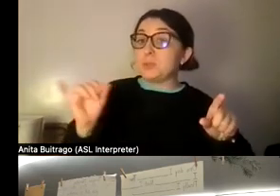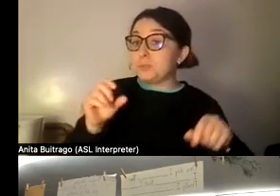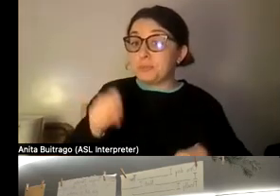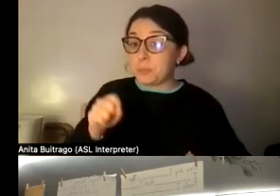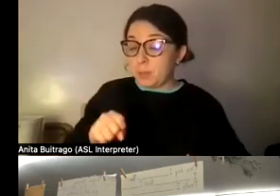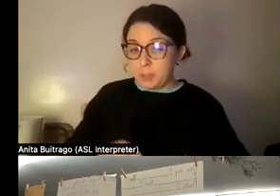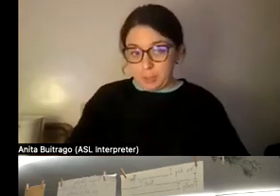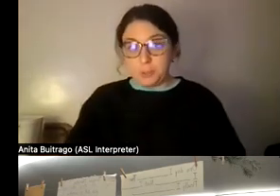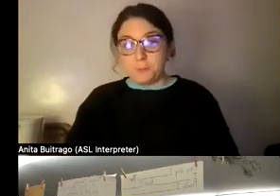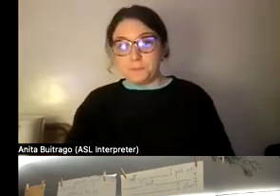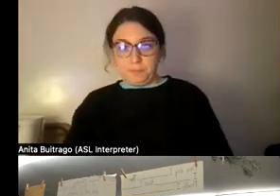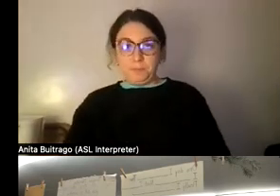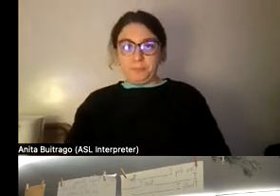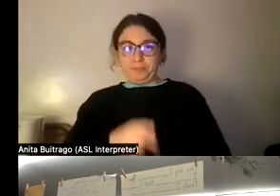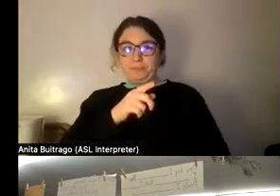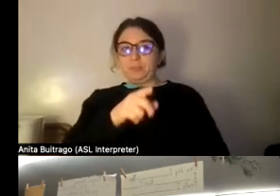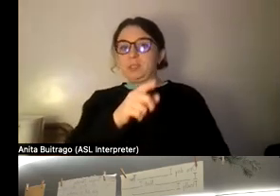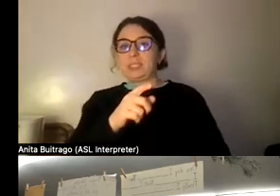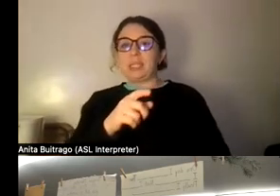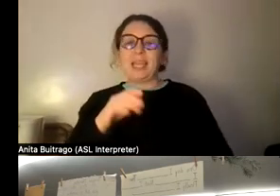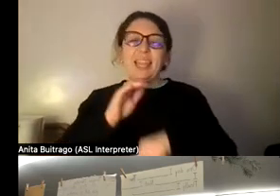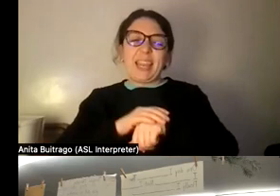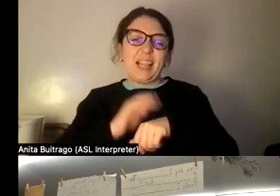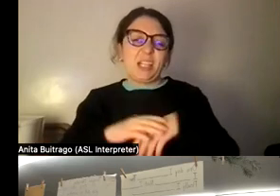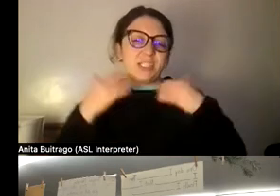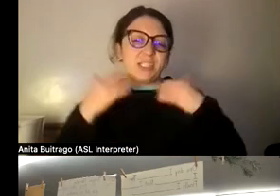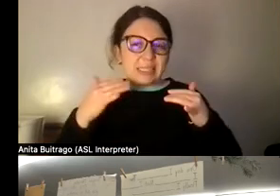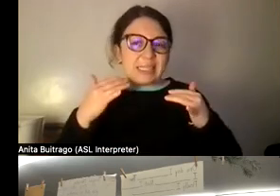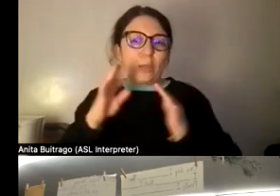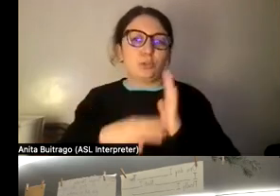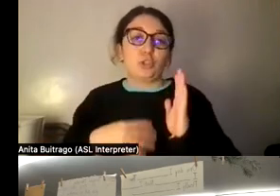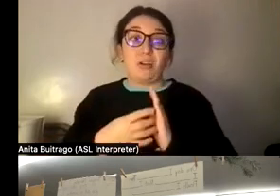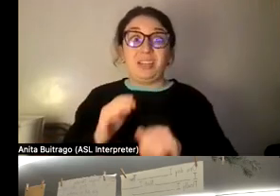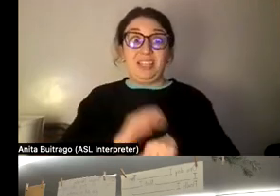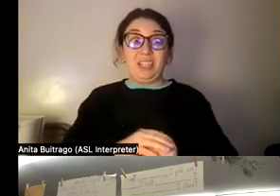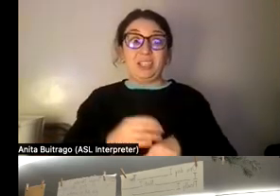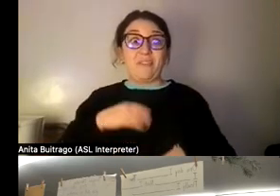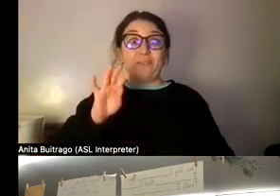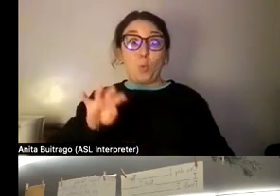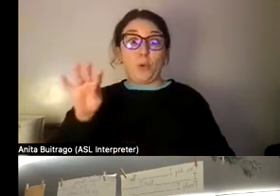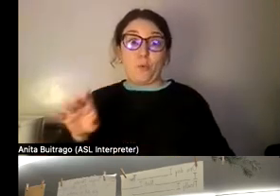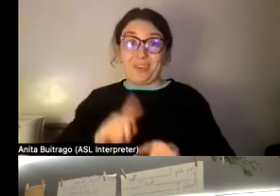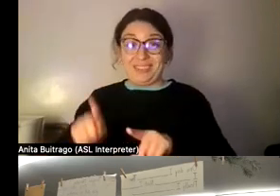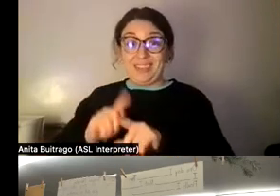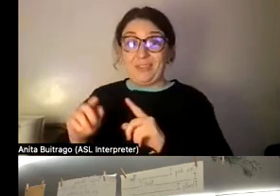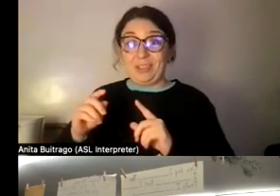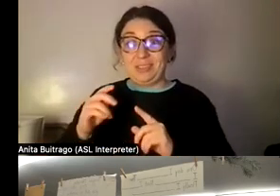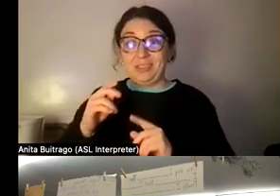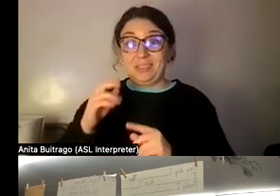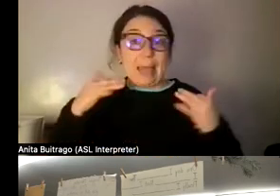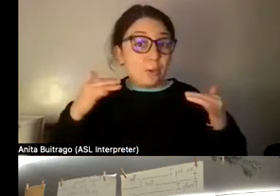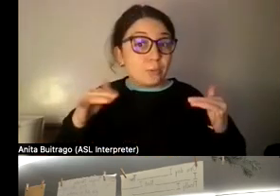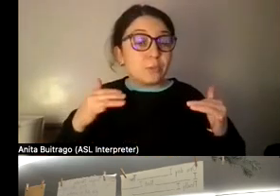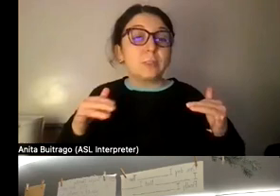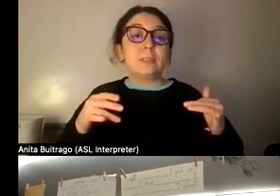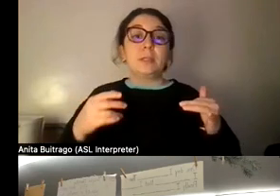is the English sound chart. English has 44 different sounds that you can make between all of the letters and